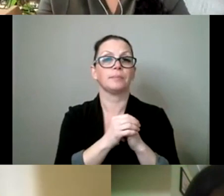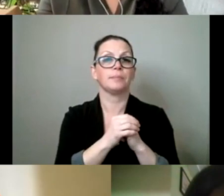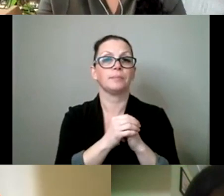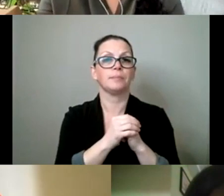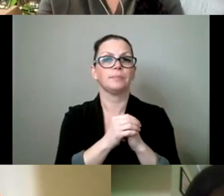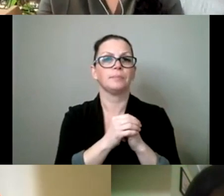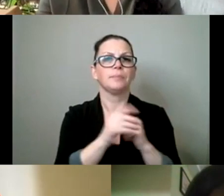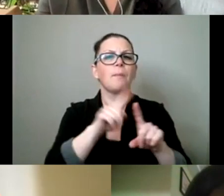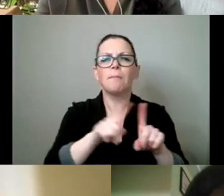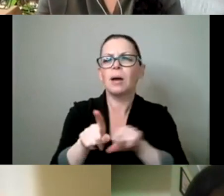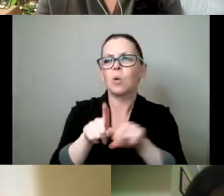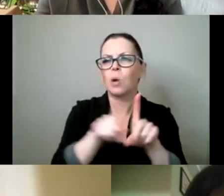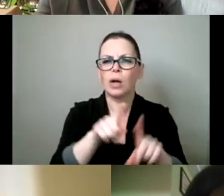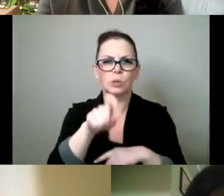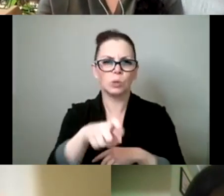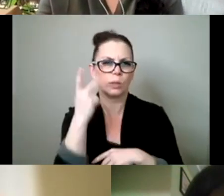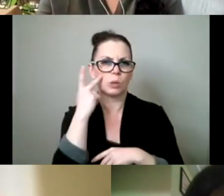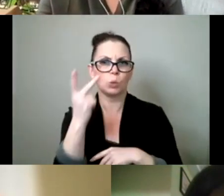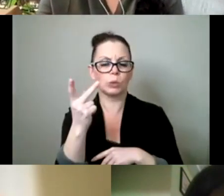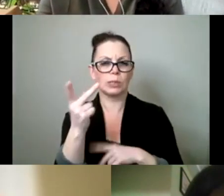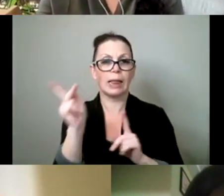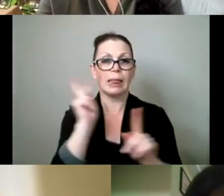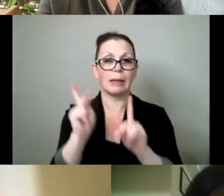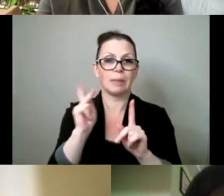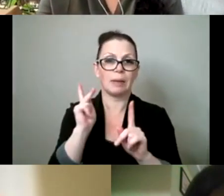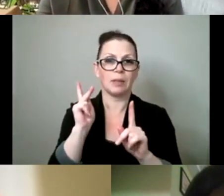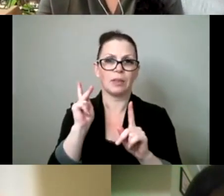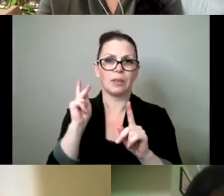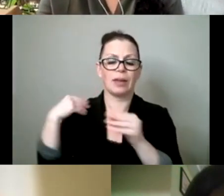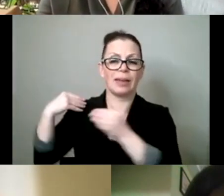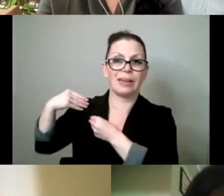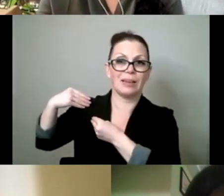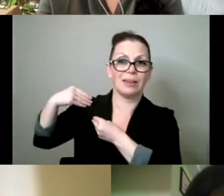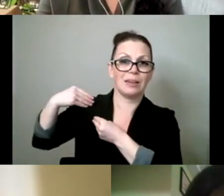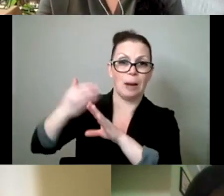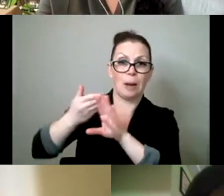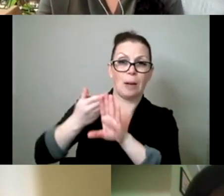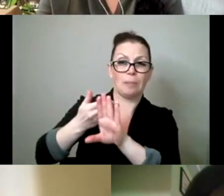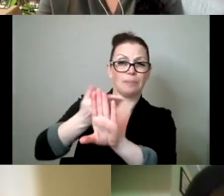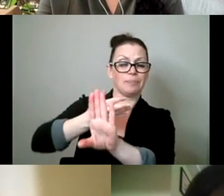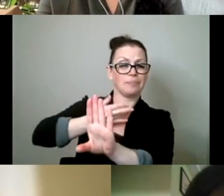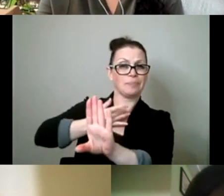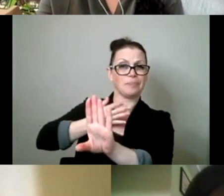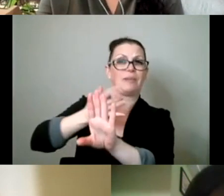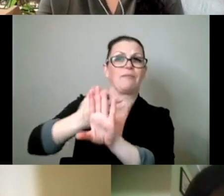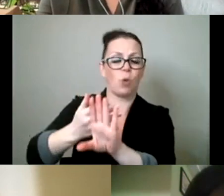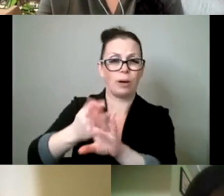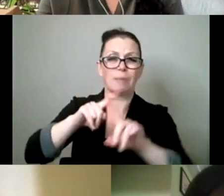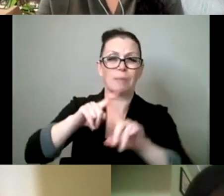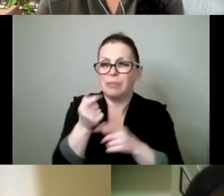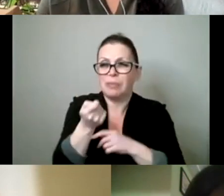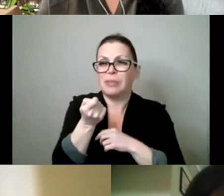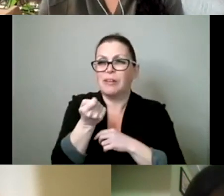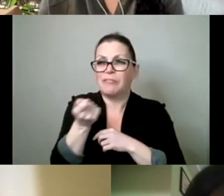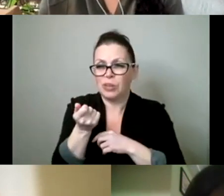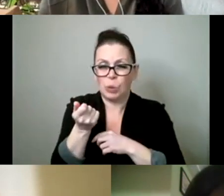it's like we also need to see those who've come before, but there's so few of us in